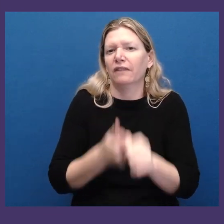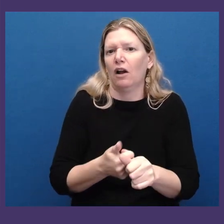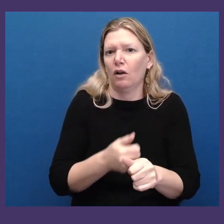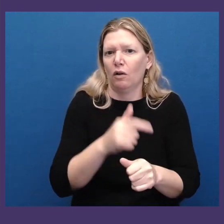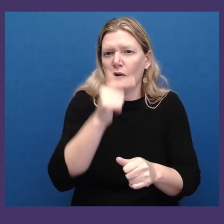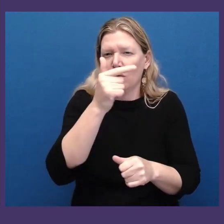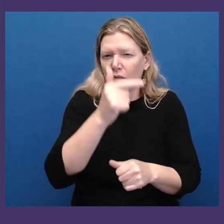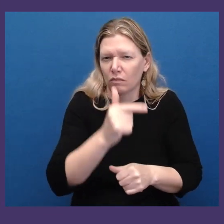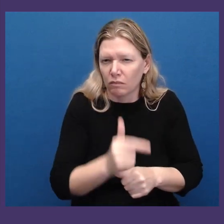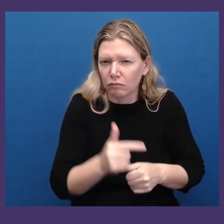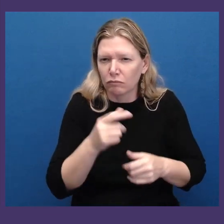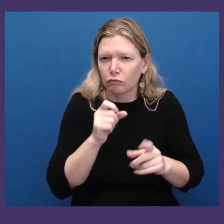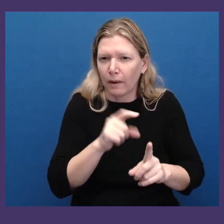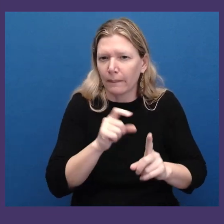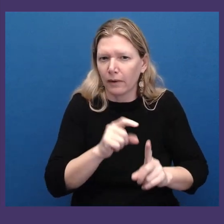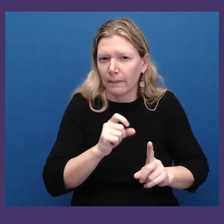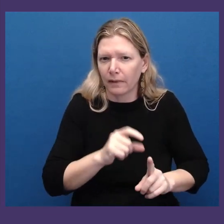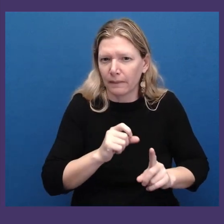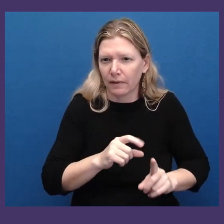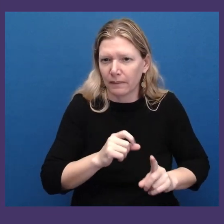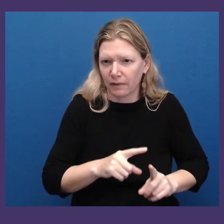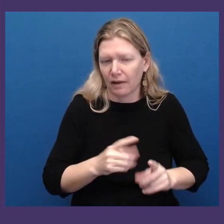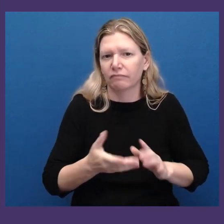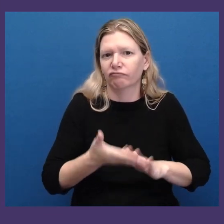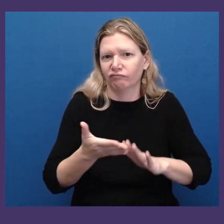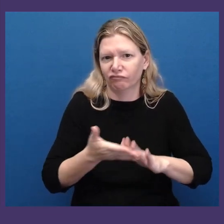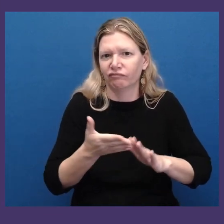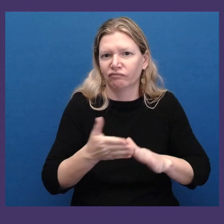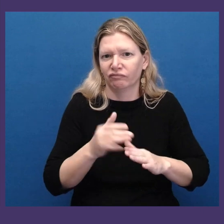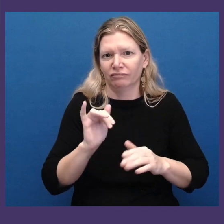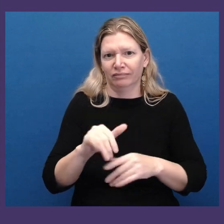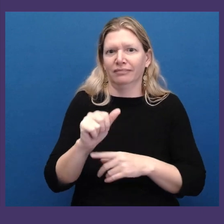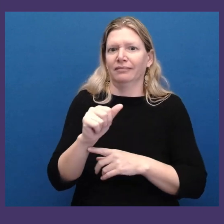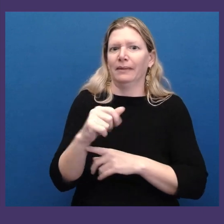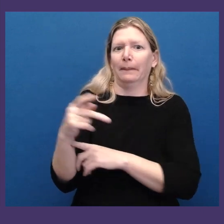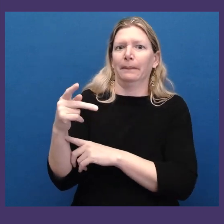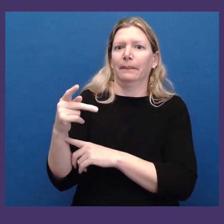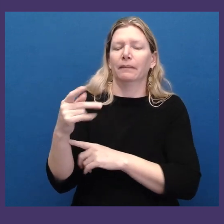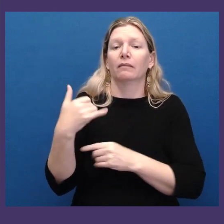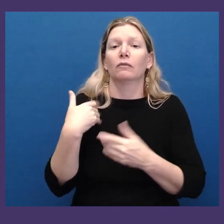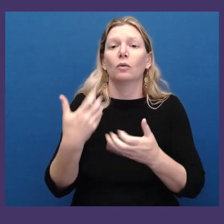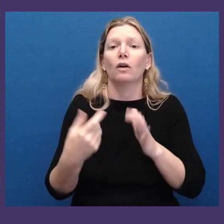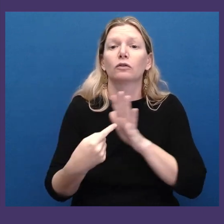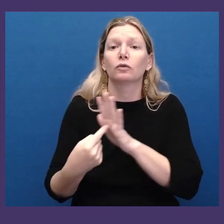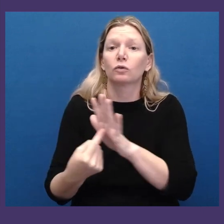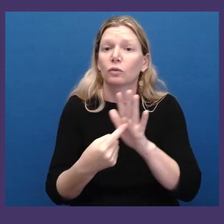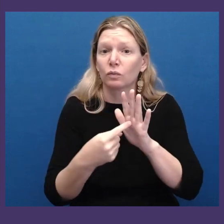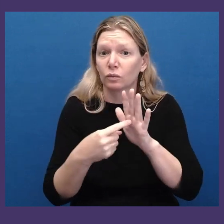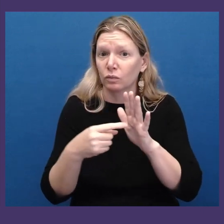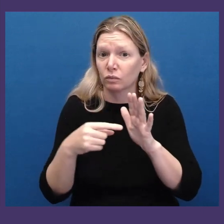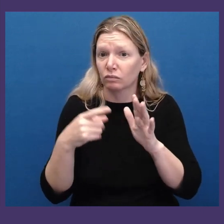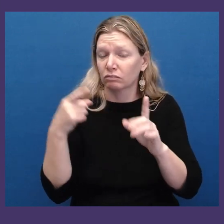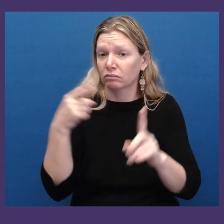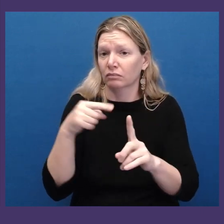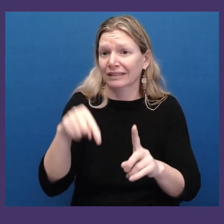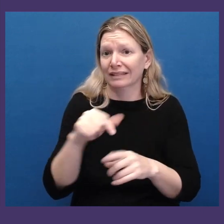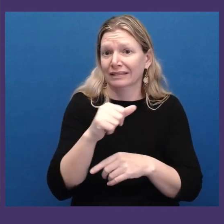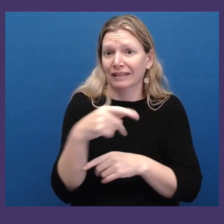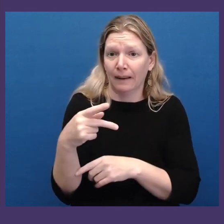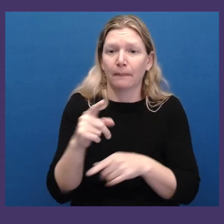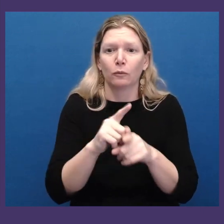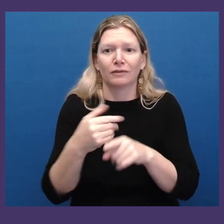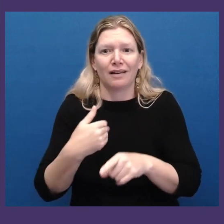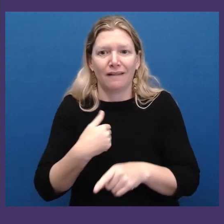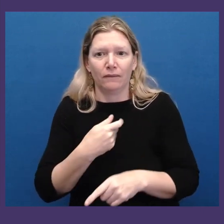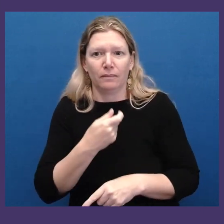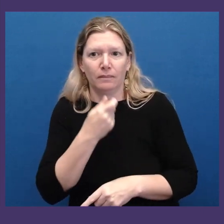this application. Now, I want to point out that this application also has a microphone on it, and I'm